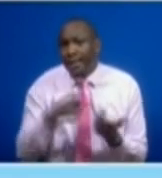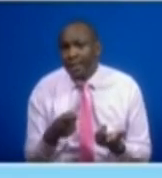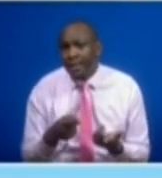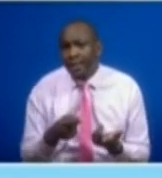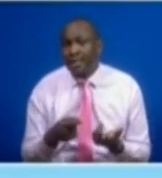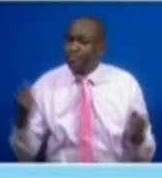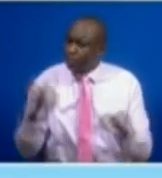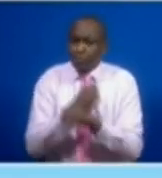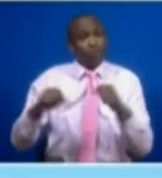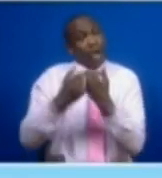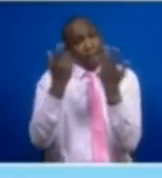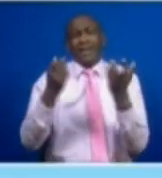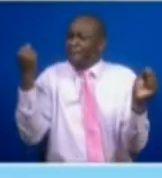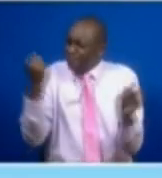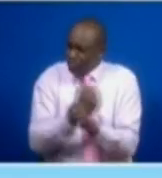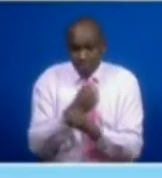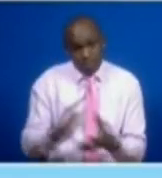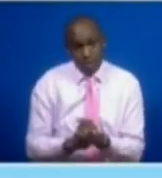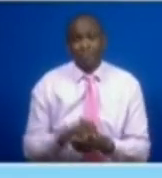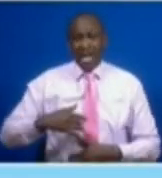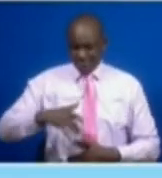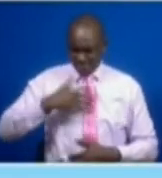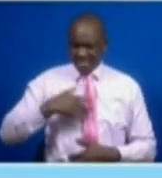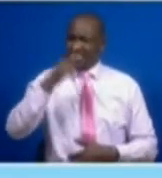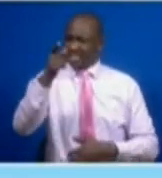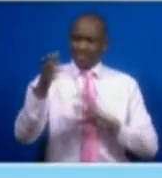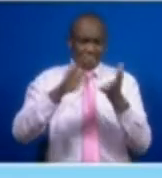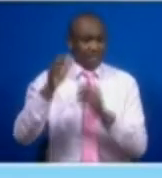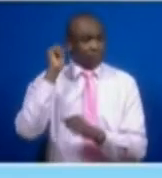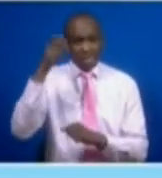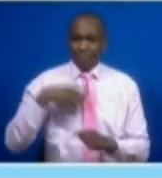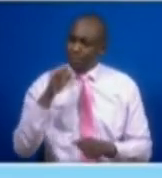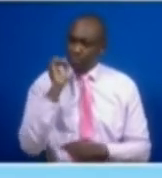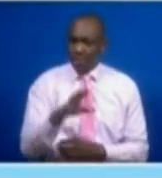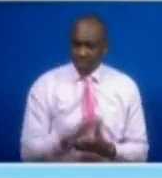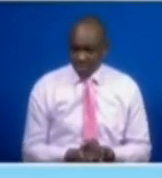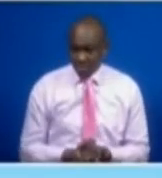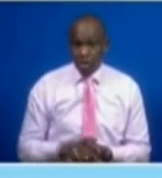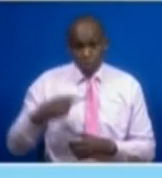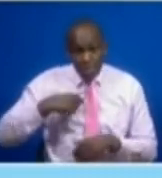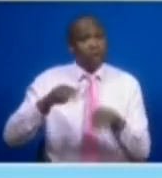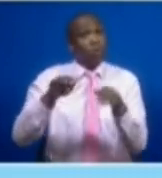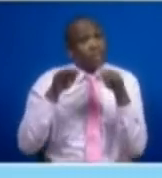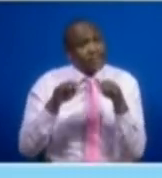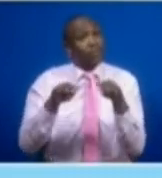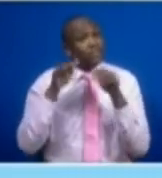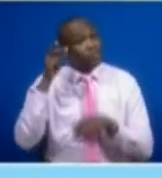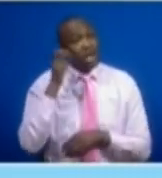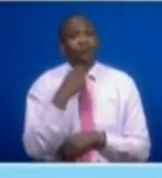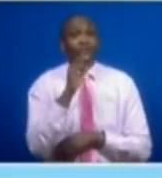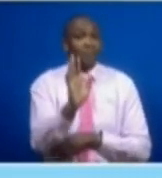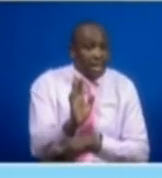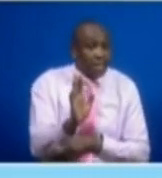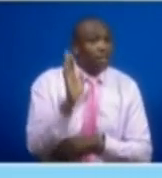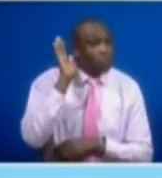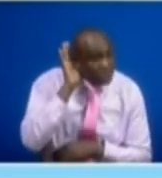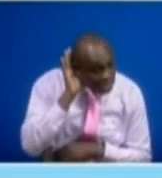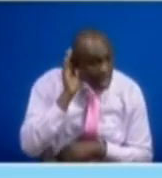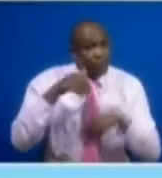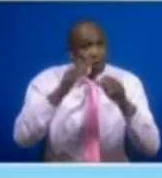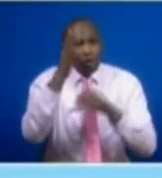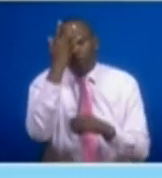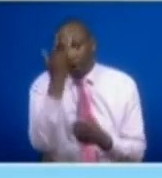going to happen. It's not possible. So I feel like it's unfair to the Kenyan people because we're waiting to hear your voice to see why we need to